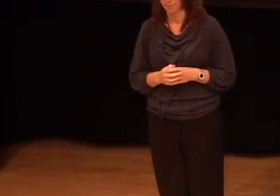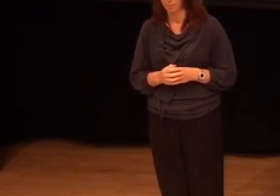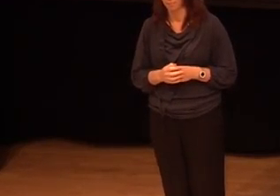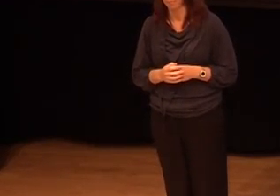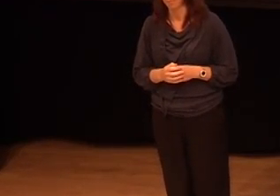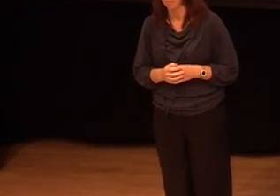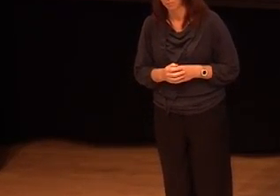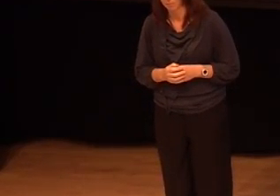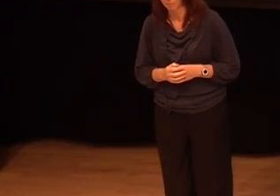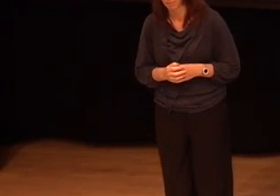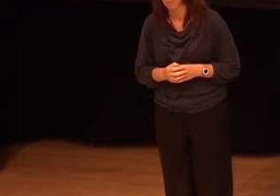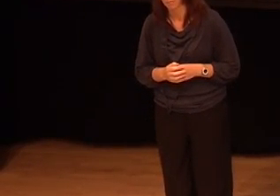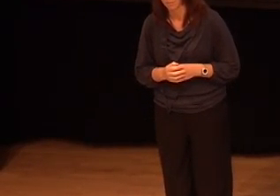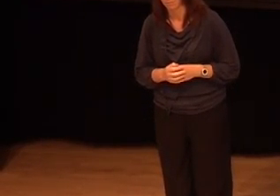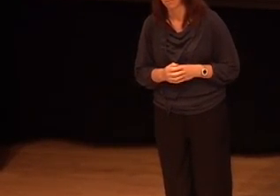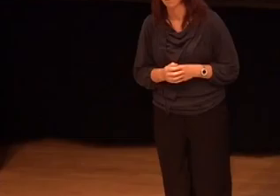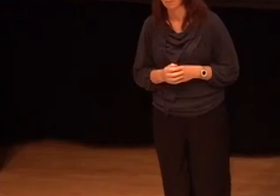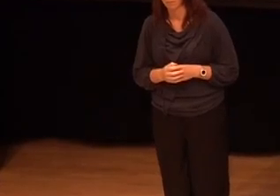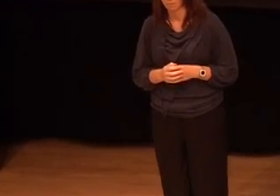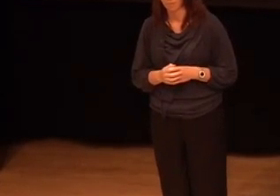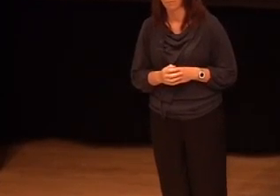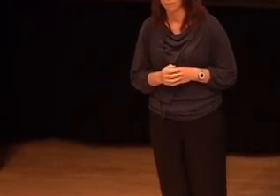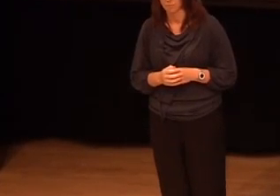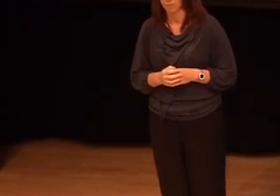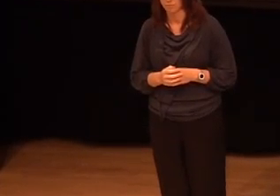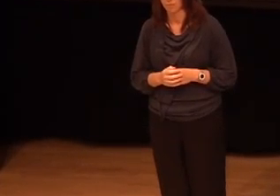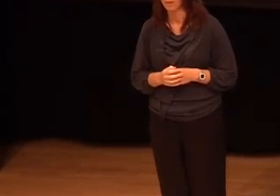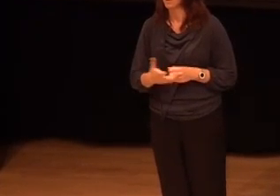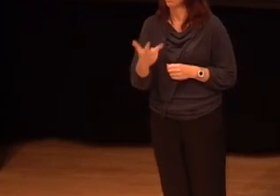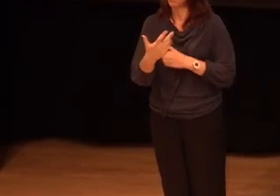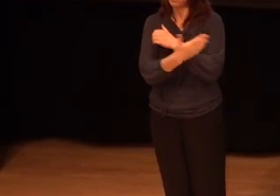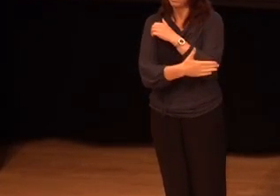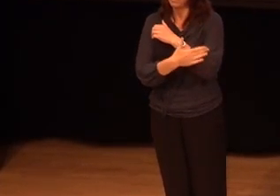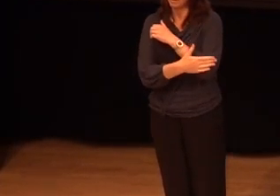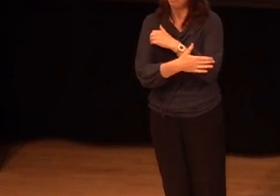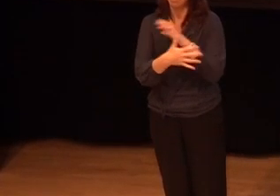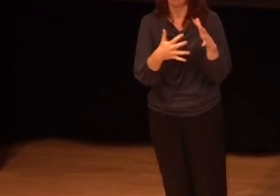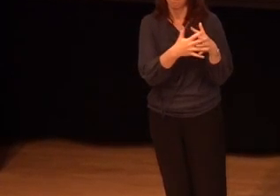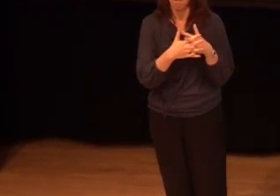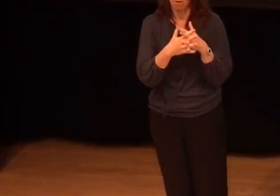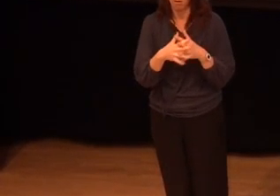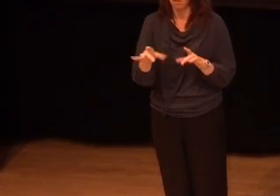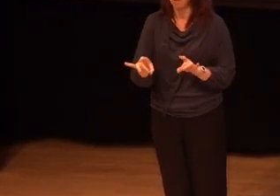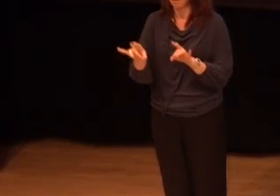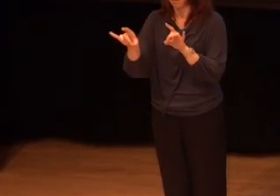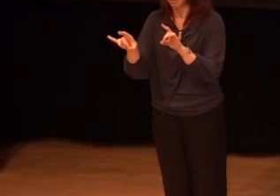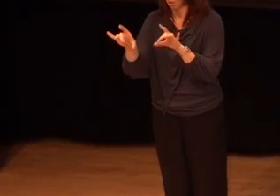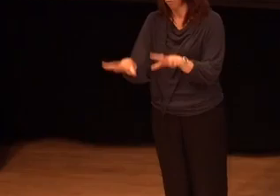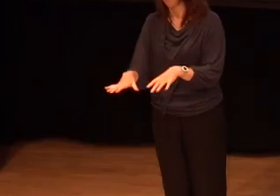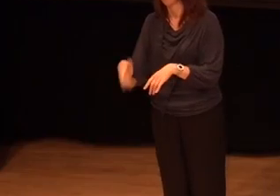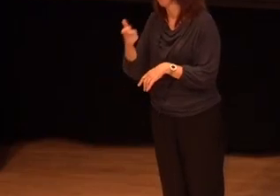we see some common issues in all the three countries. That's the first basis.